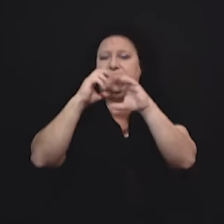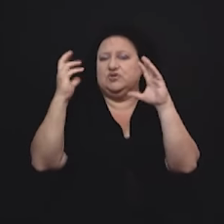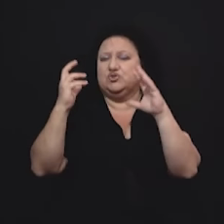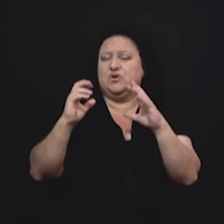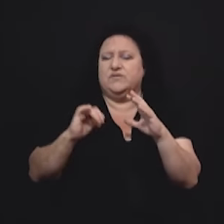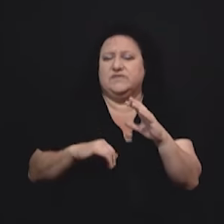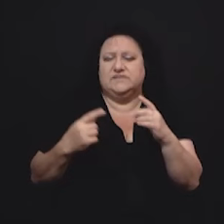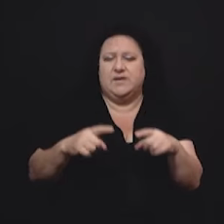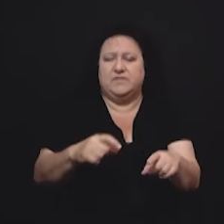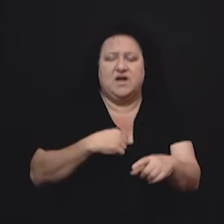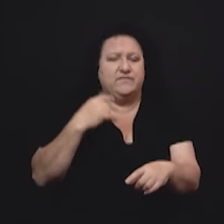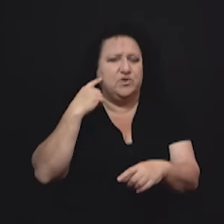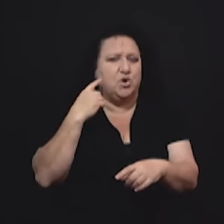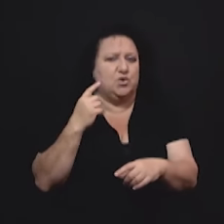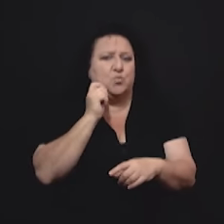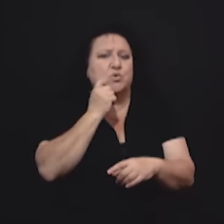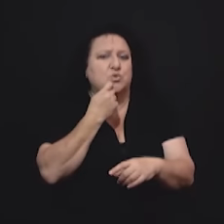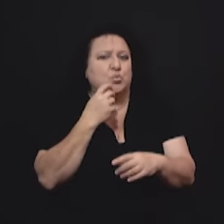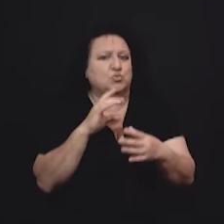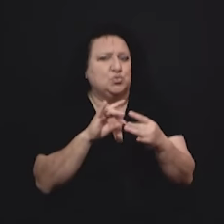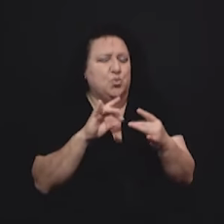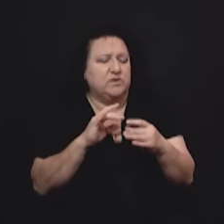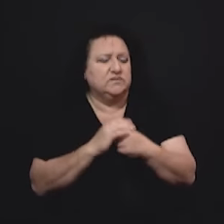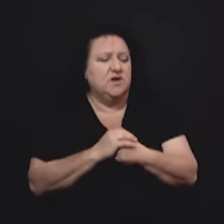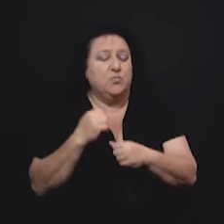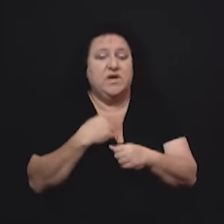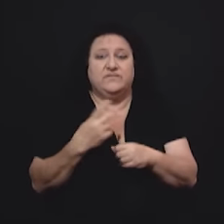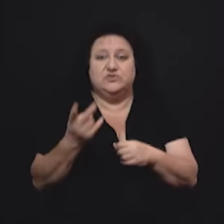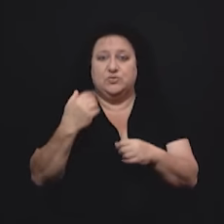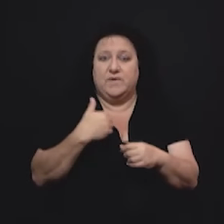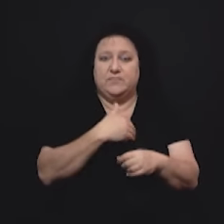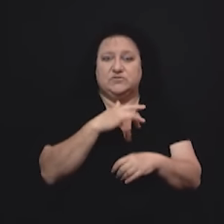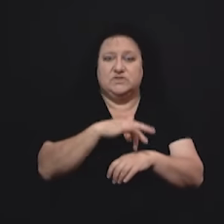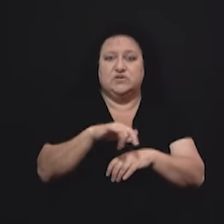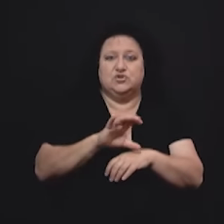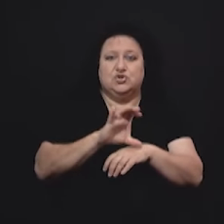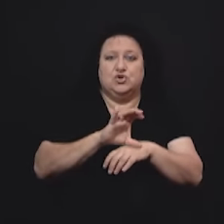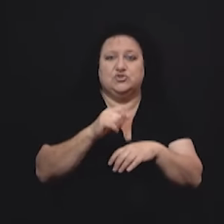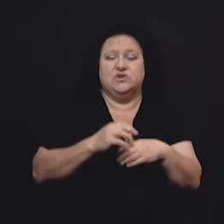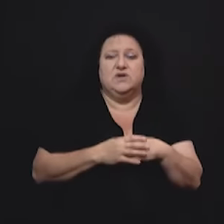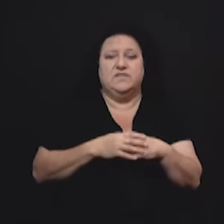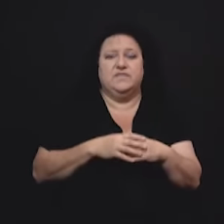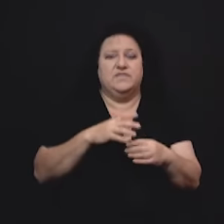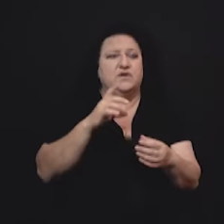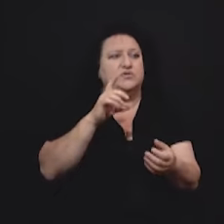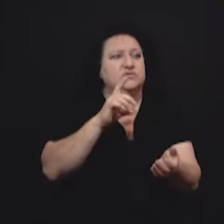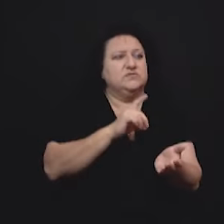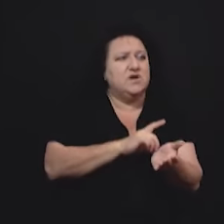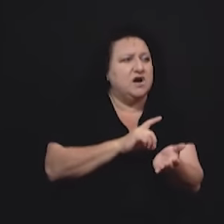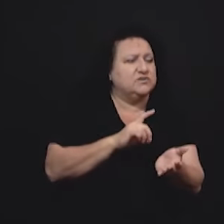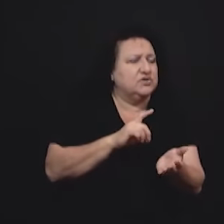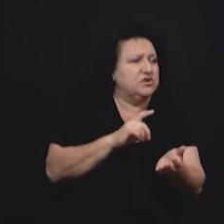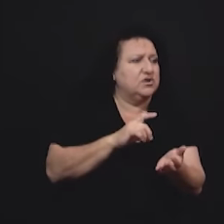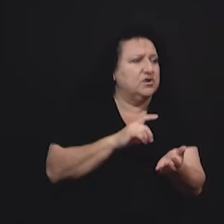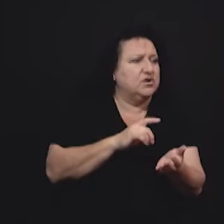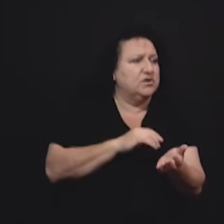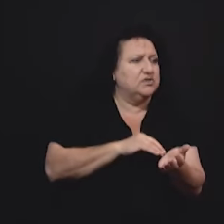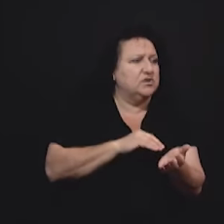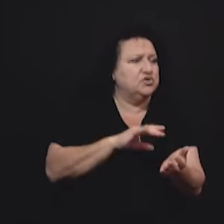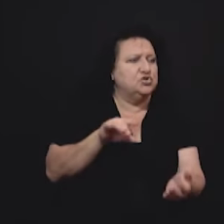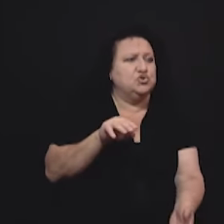very cool story. We have two members in our churches. Their names are Dr. Jory and Janine Simmons. And so they have a